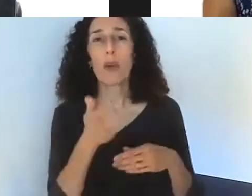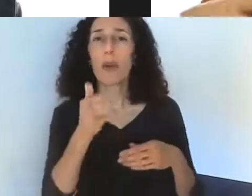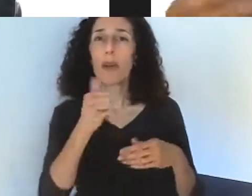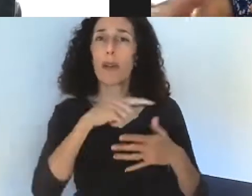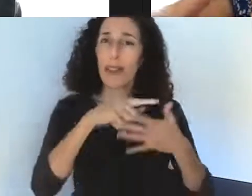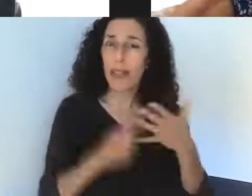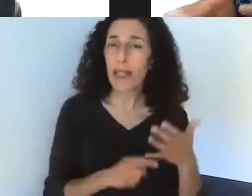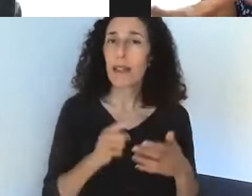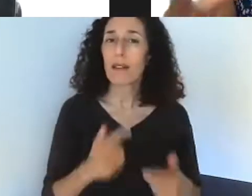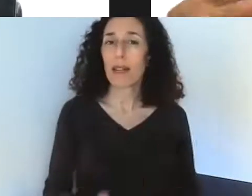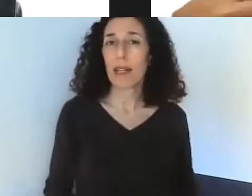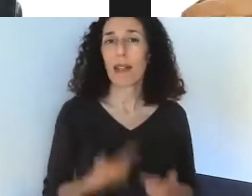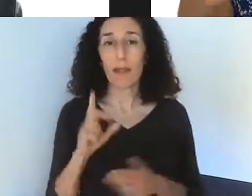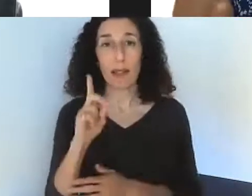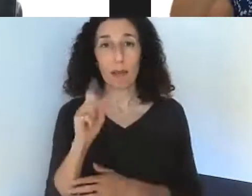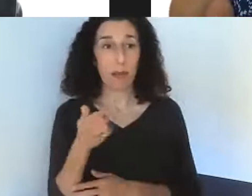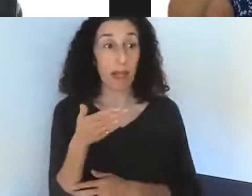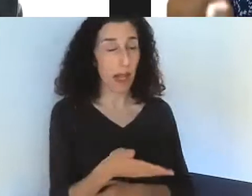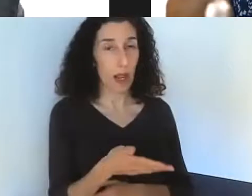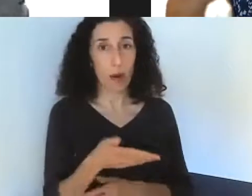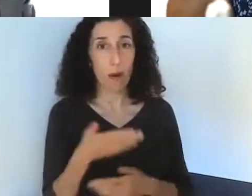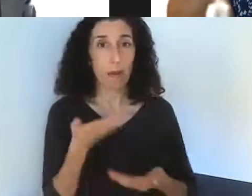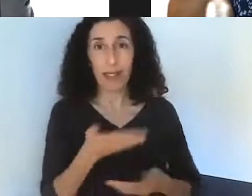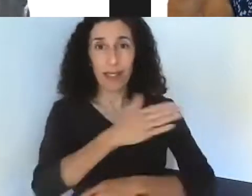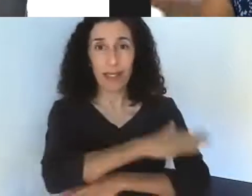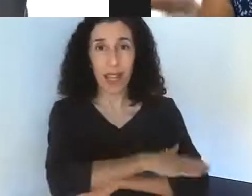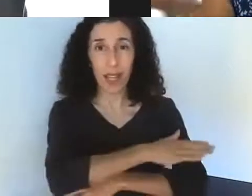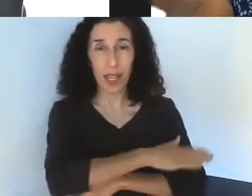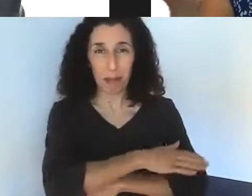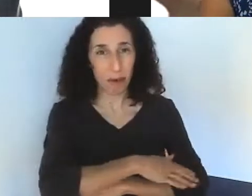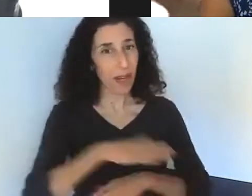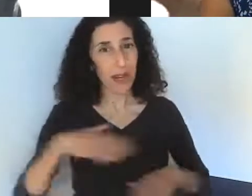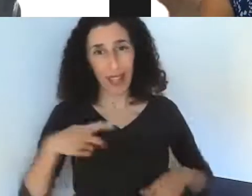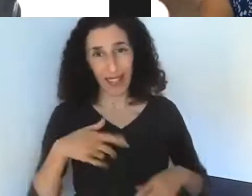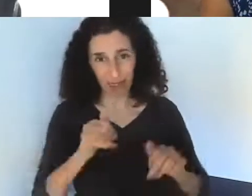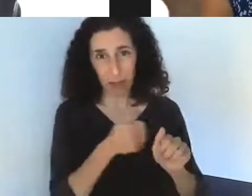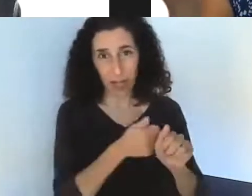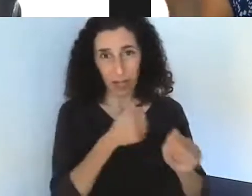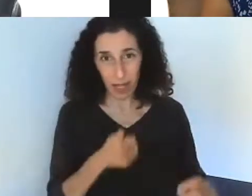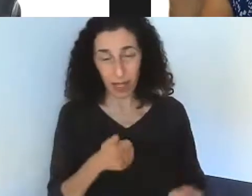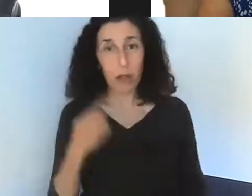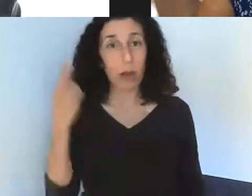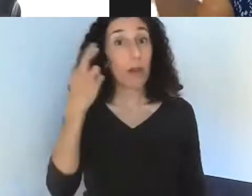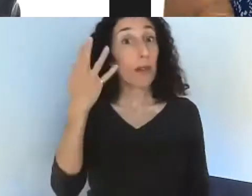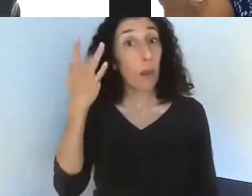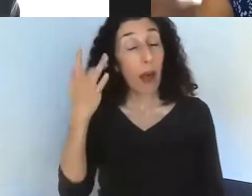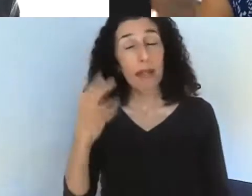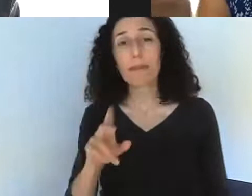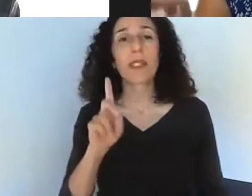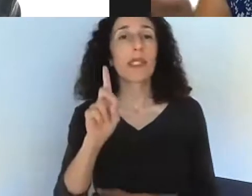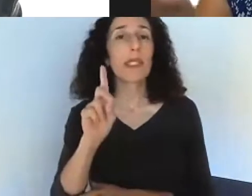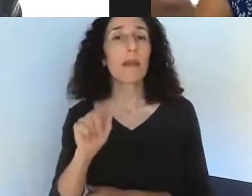Ableism and stigma. These are big barriers. When we talk about what